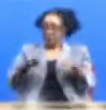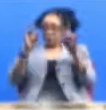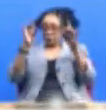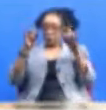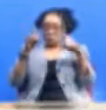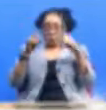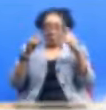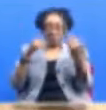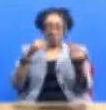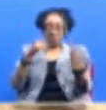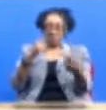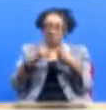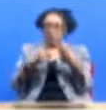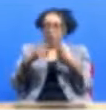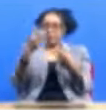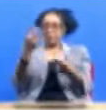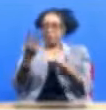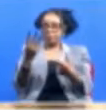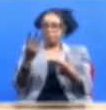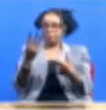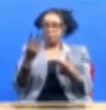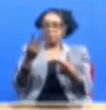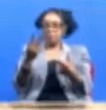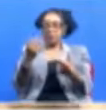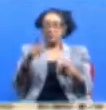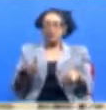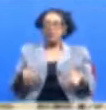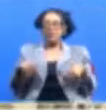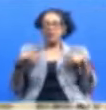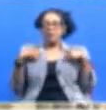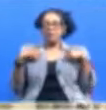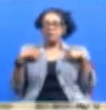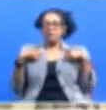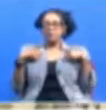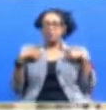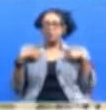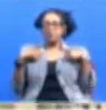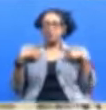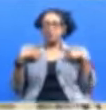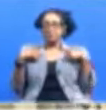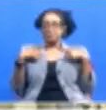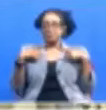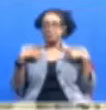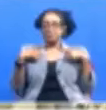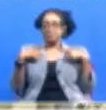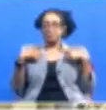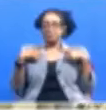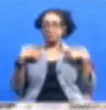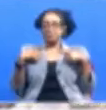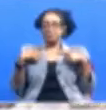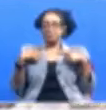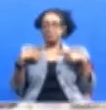child, a four-year-old girl, had survived the bandits' wrath.